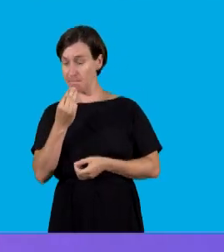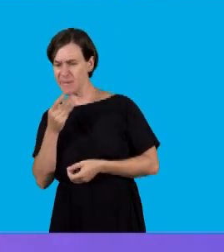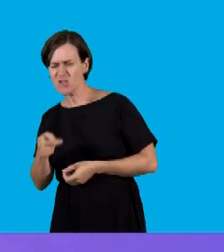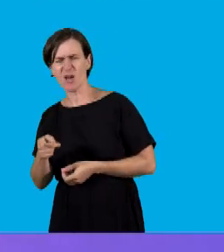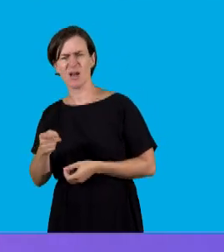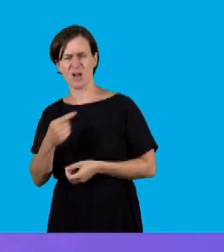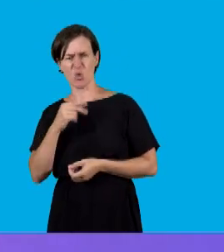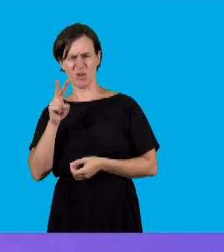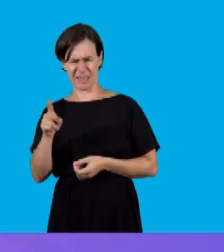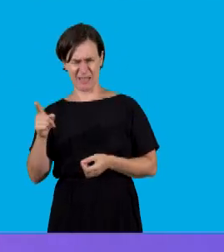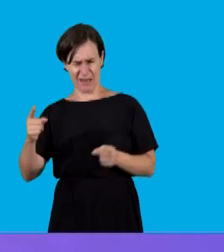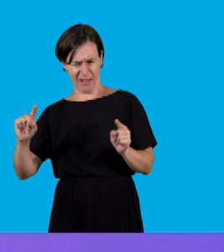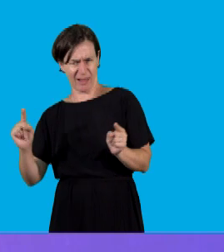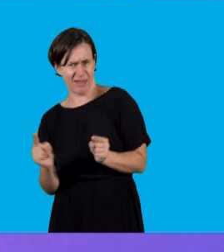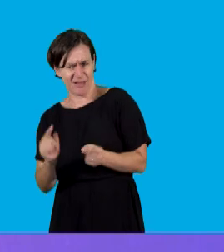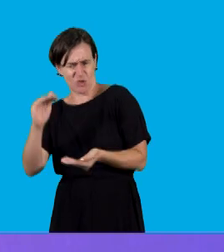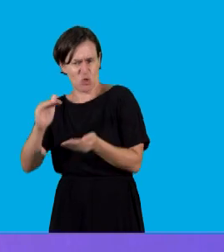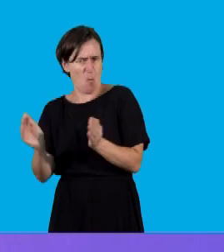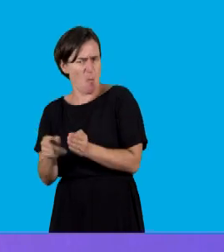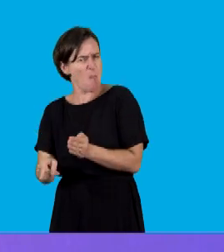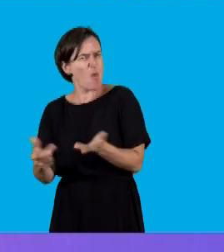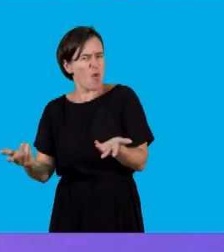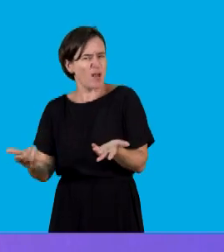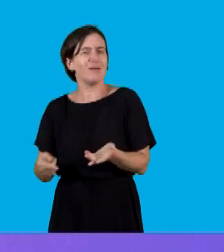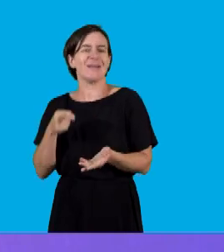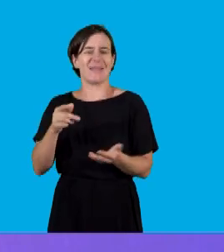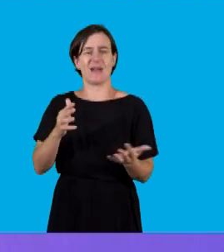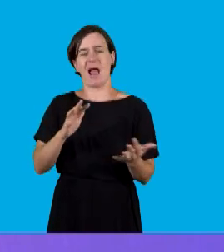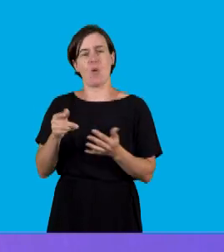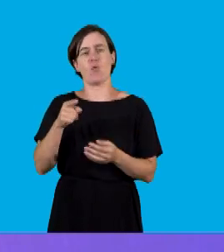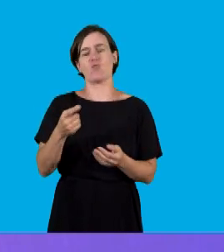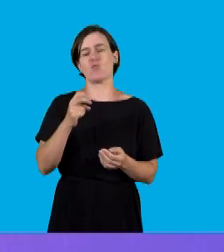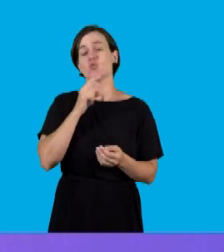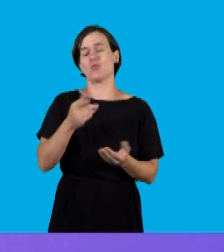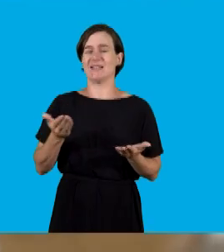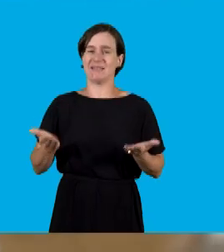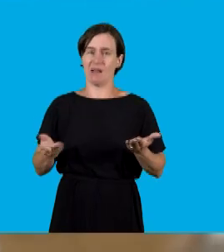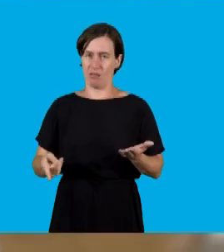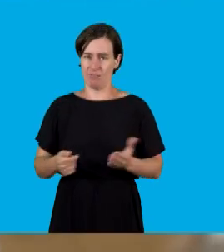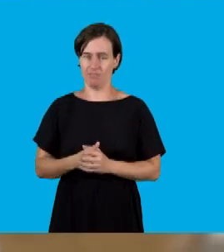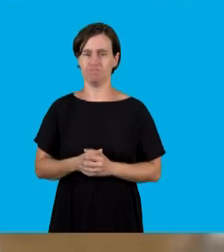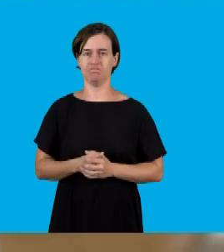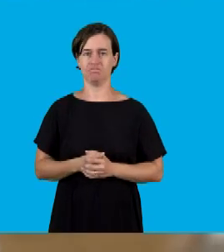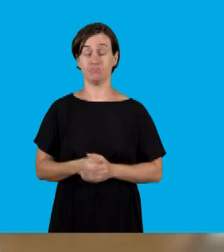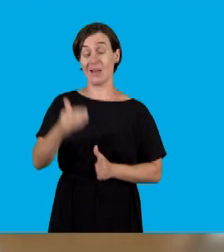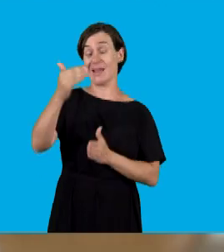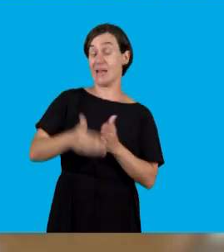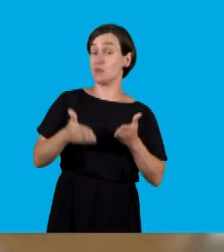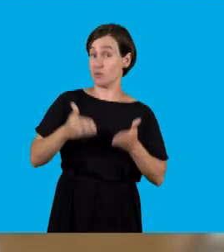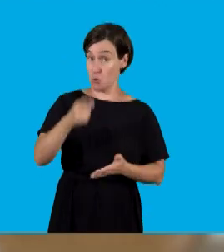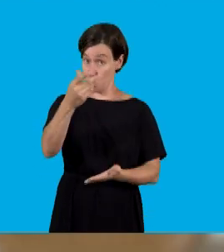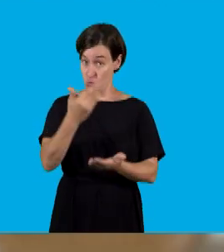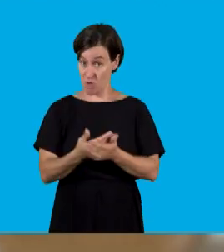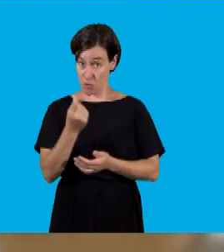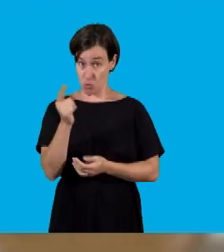a paper, we can see that the size has actually been reduced. That is where scales come in. At the end of this